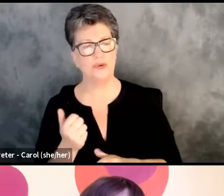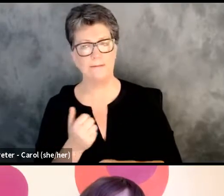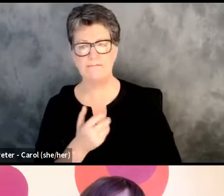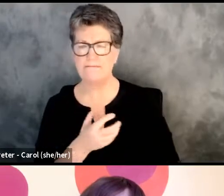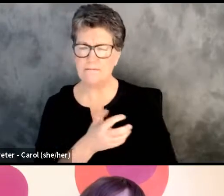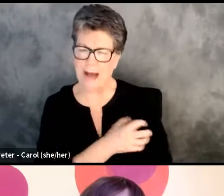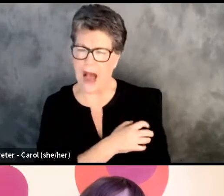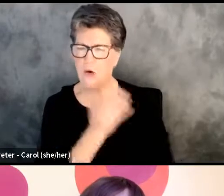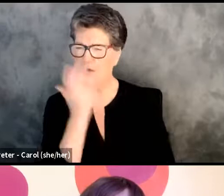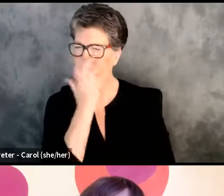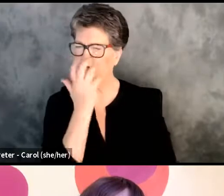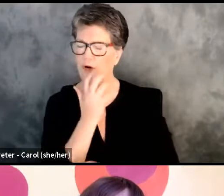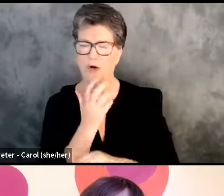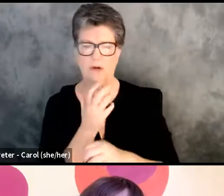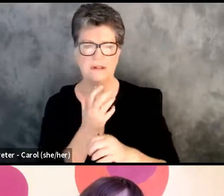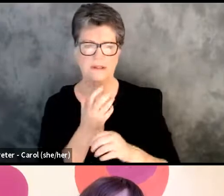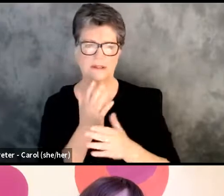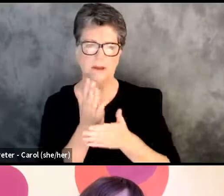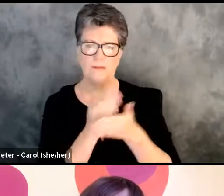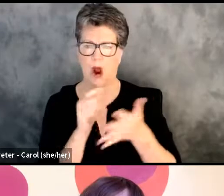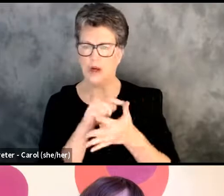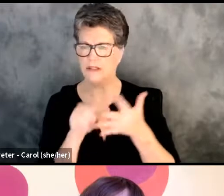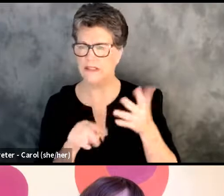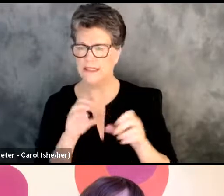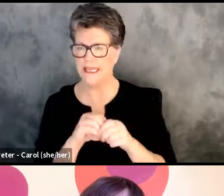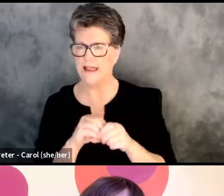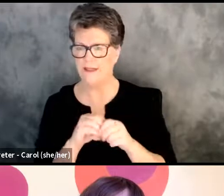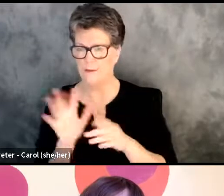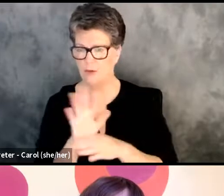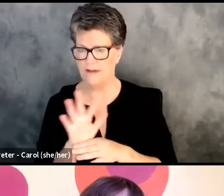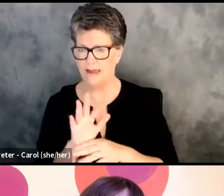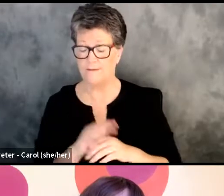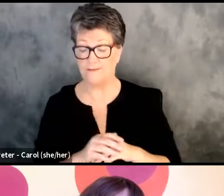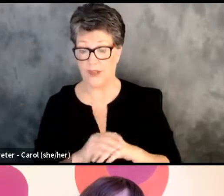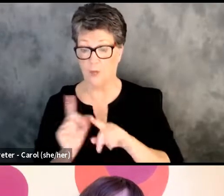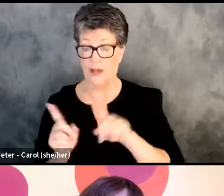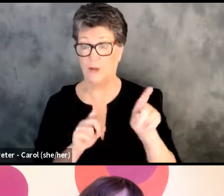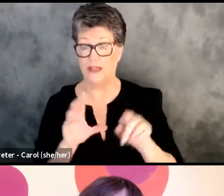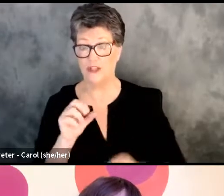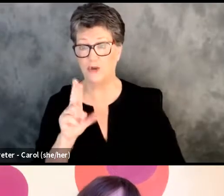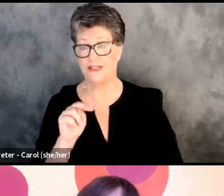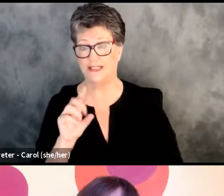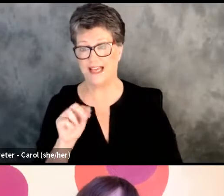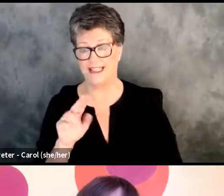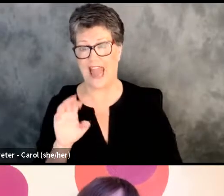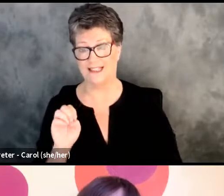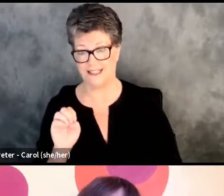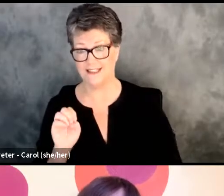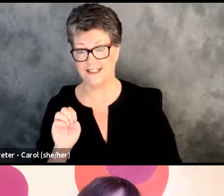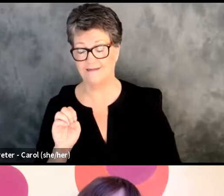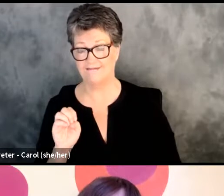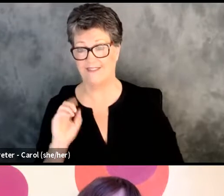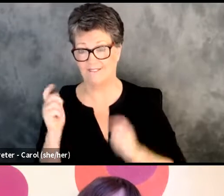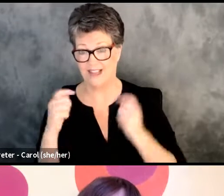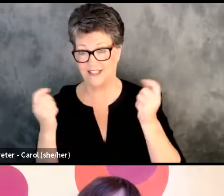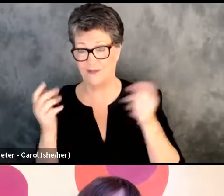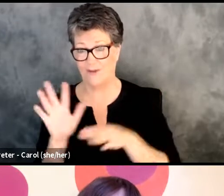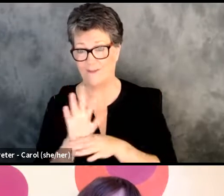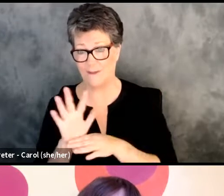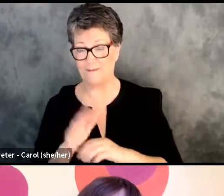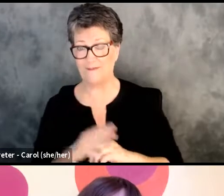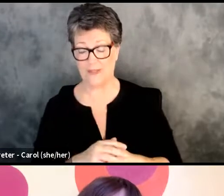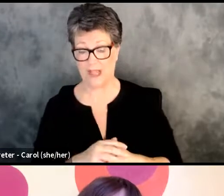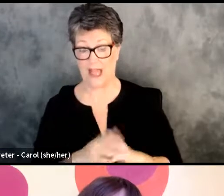powerful parts of Crip Camp were when we went to Sundance. And